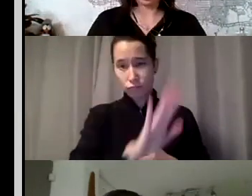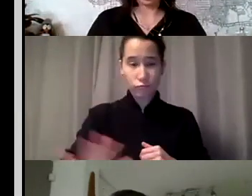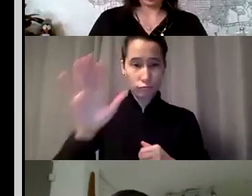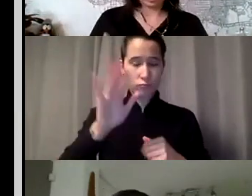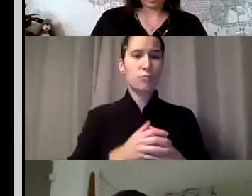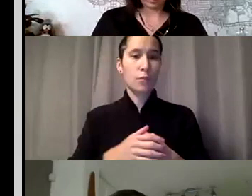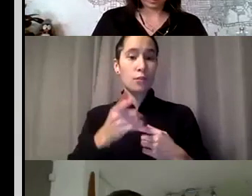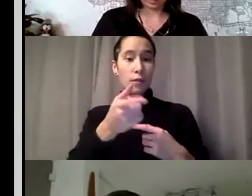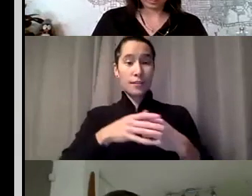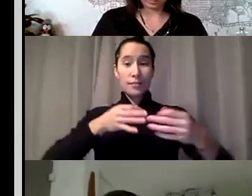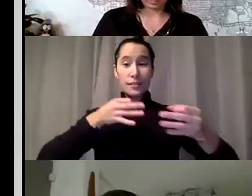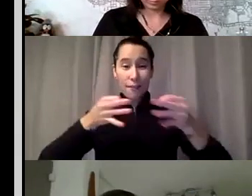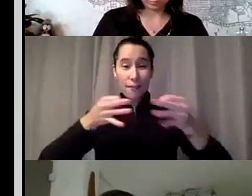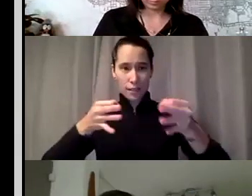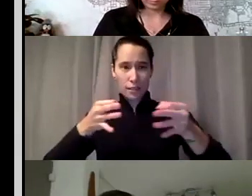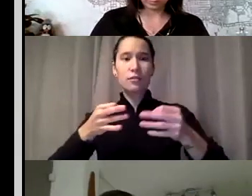definition.